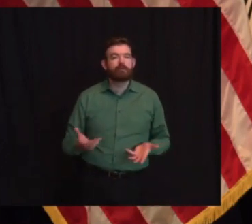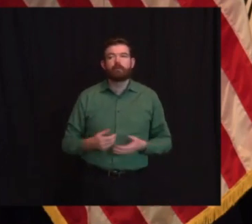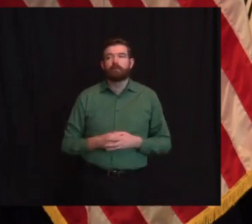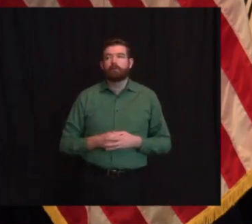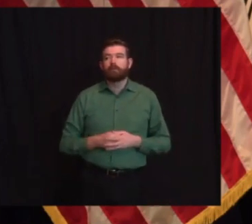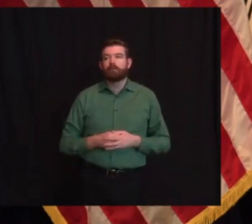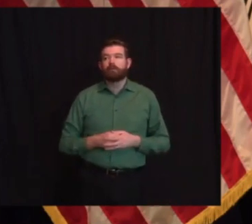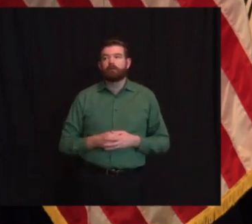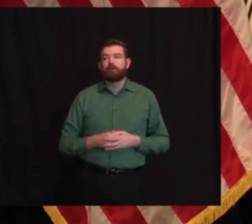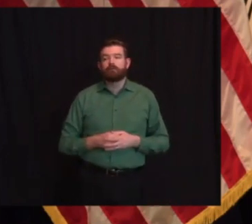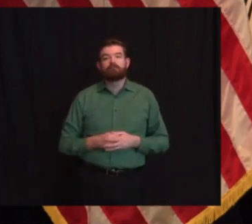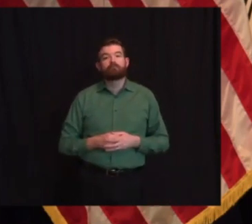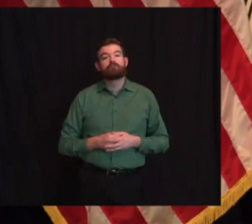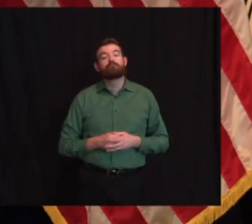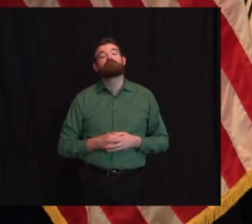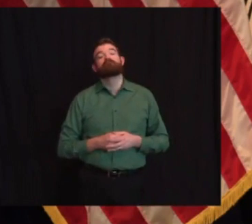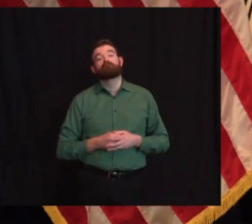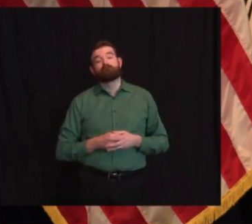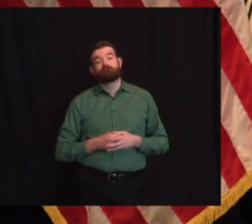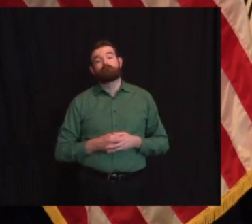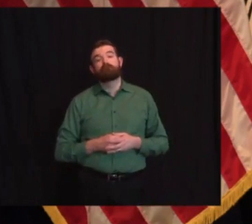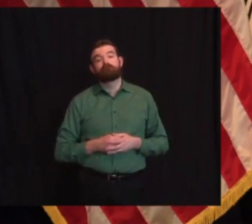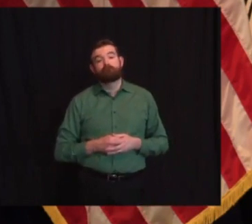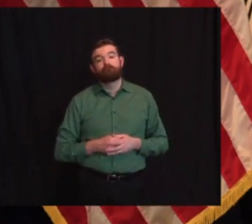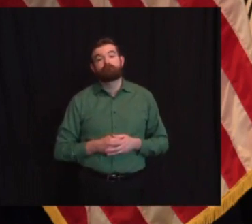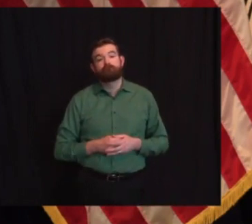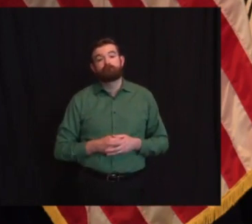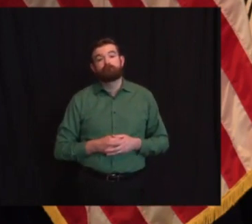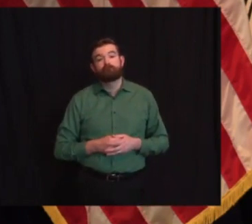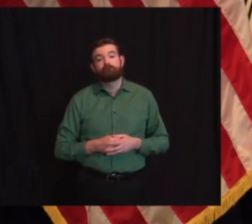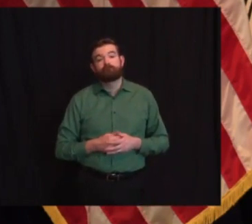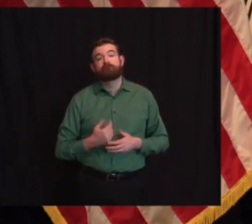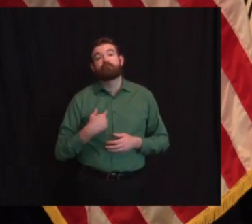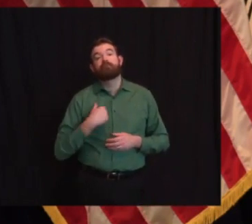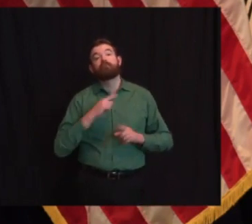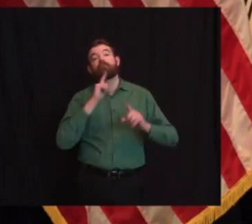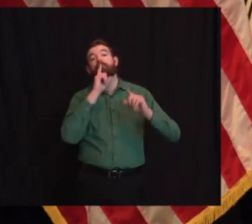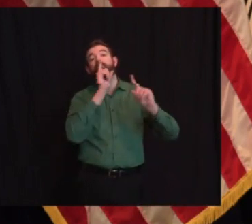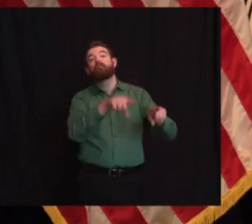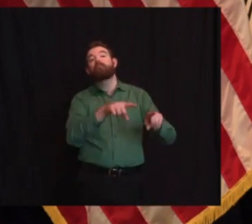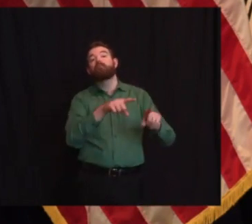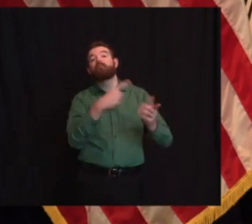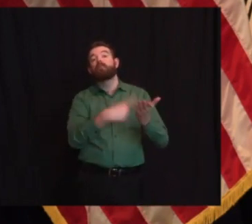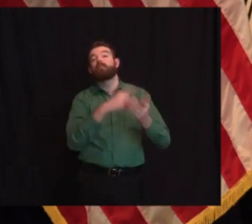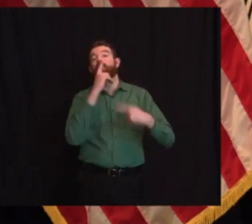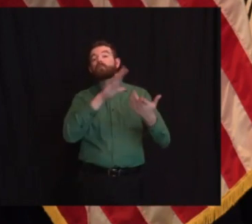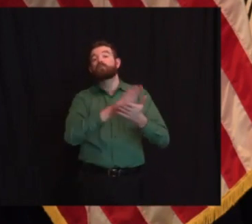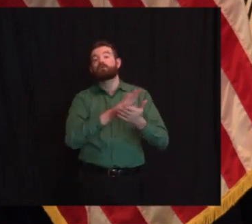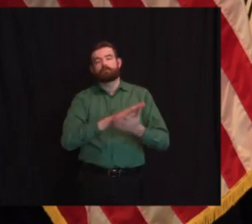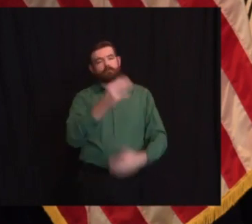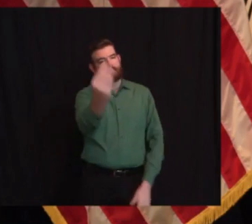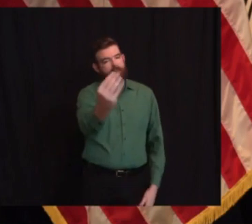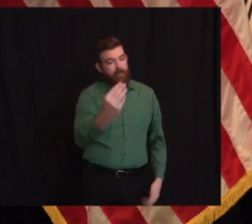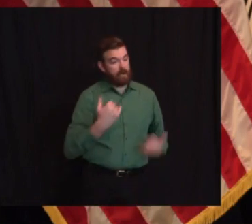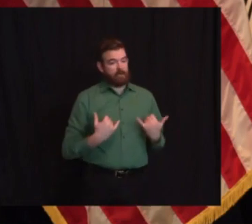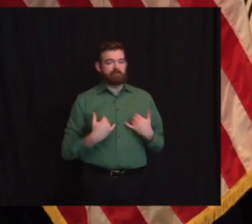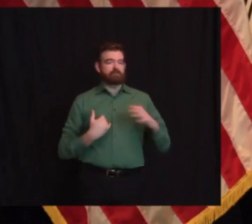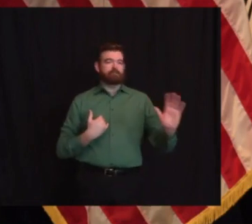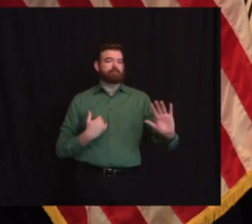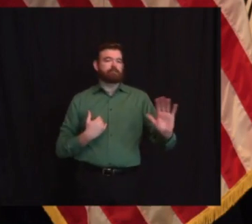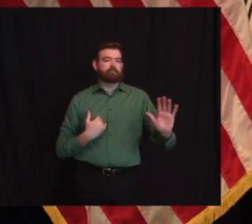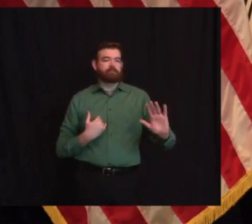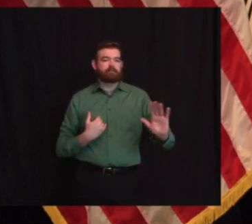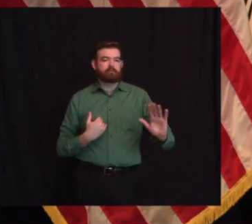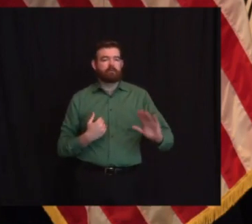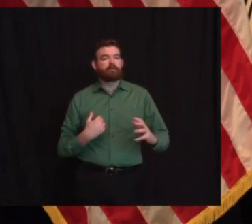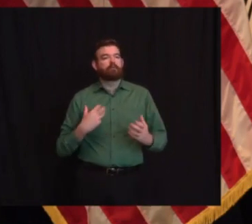The answer is we will give you that guidance on Monday, and we want to make sure we're as complete in our guidance on